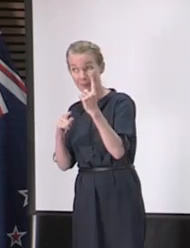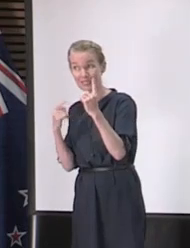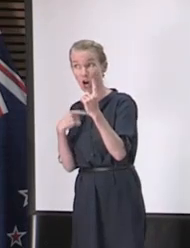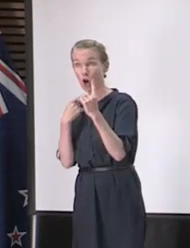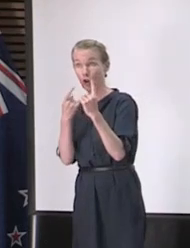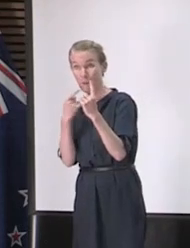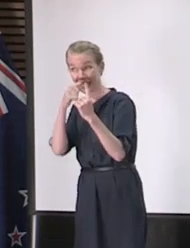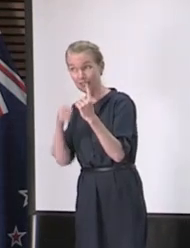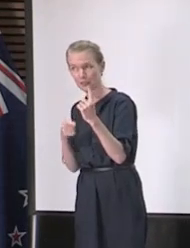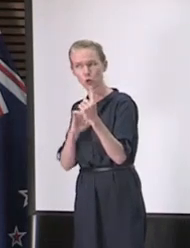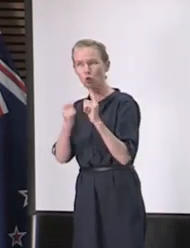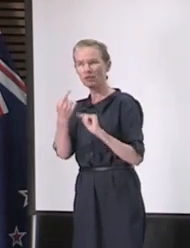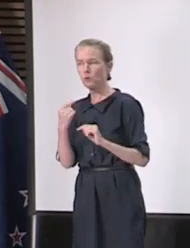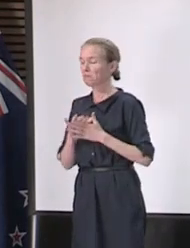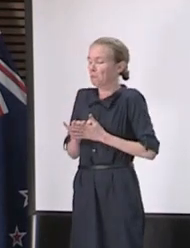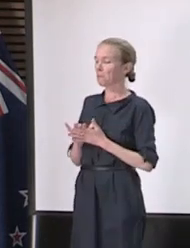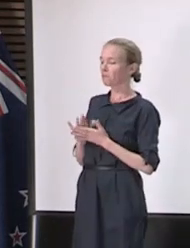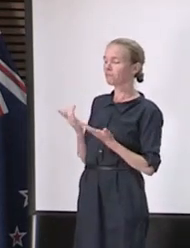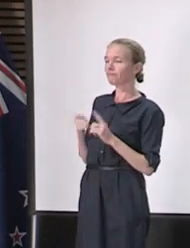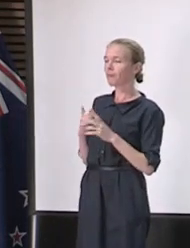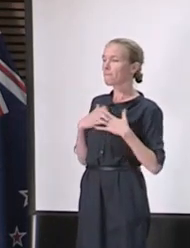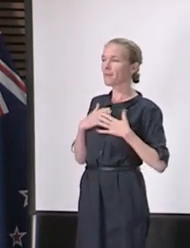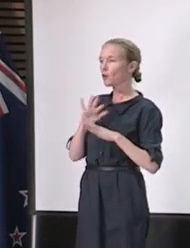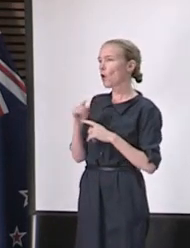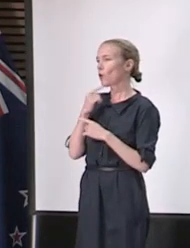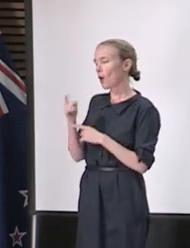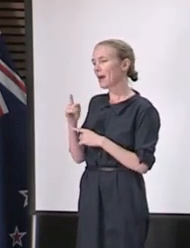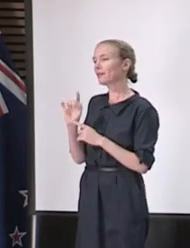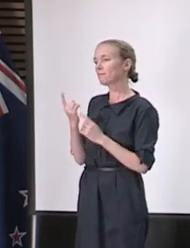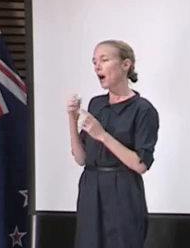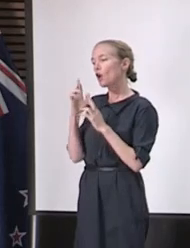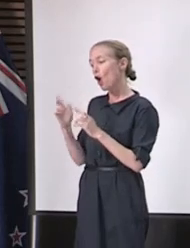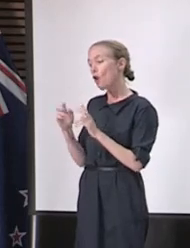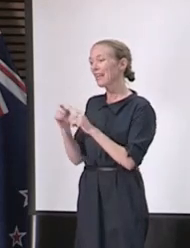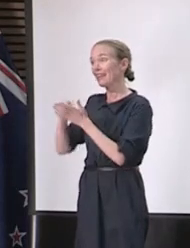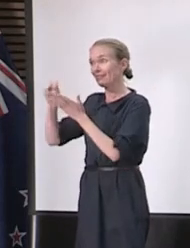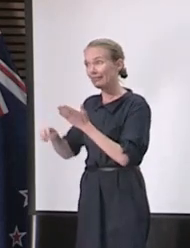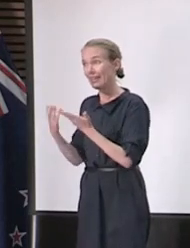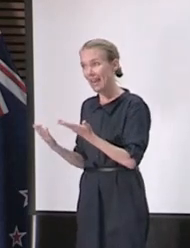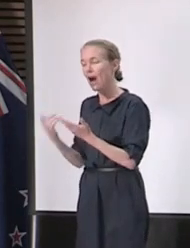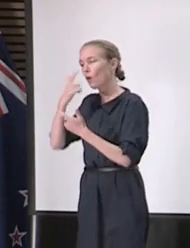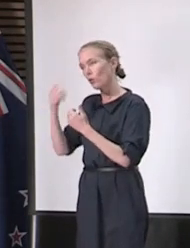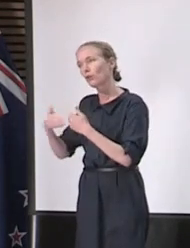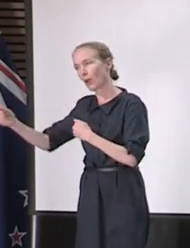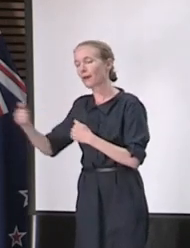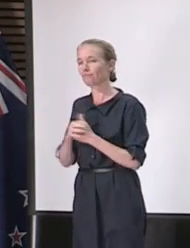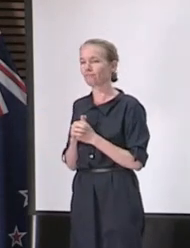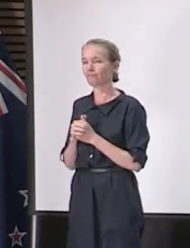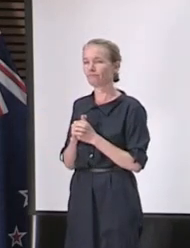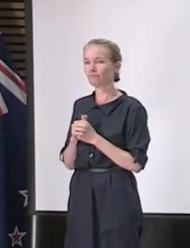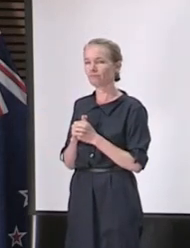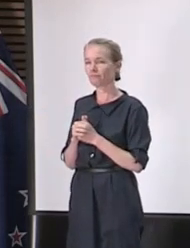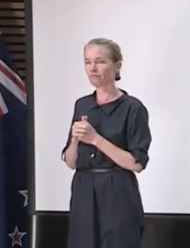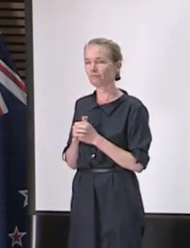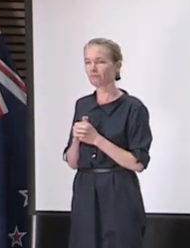Sky City have said that anyone entering their casino need to be part of their rewards program. Their take on that is that they need to be able to